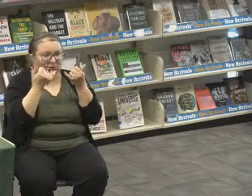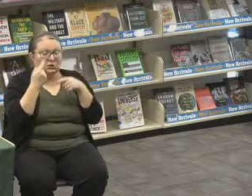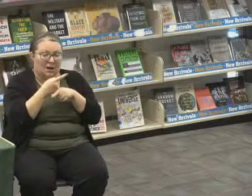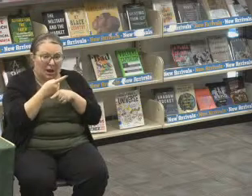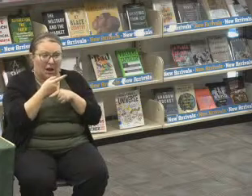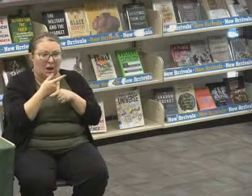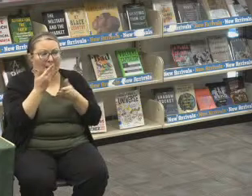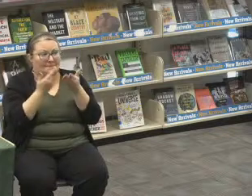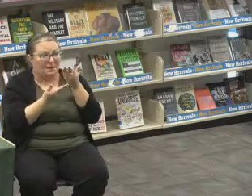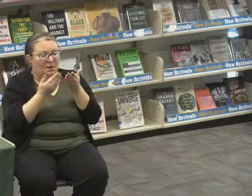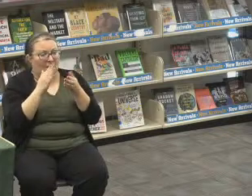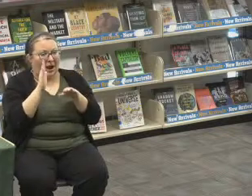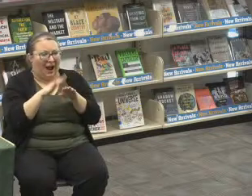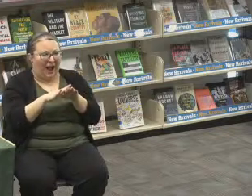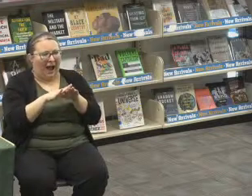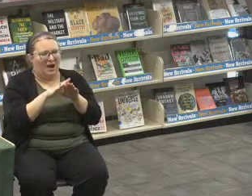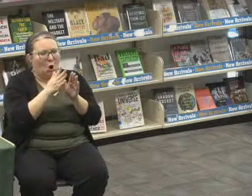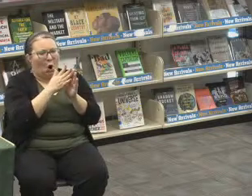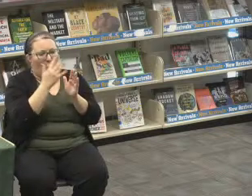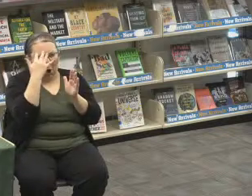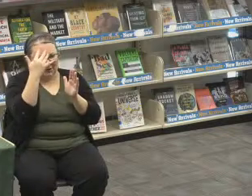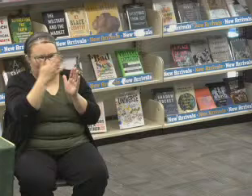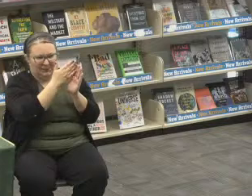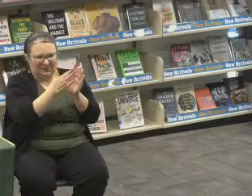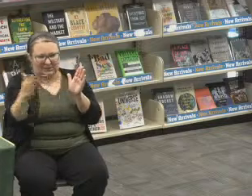be considered on the autistic spectrum.